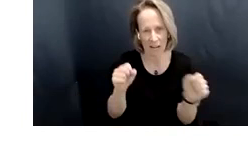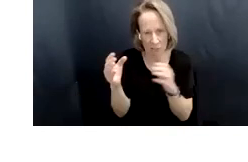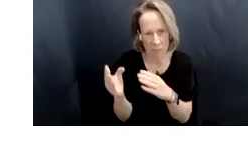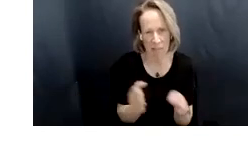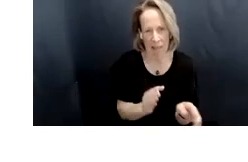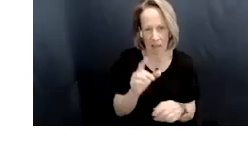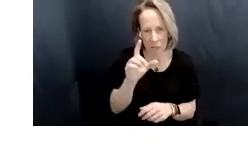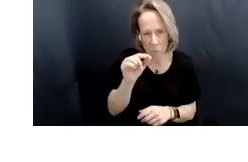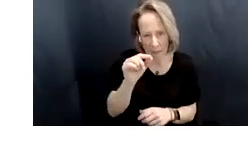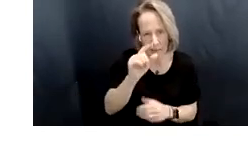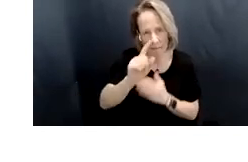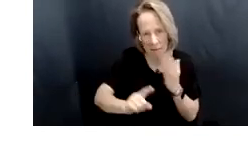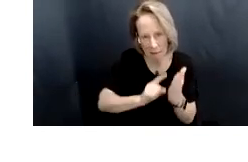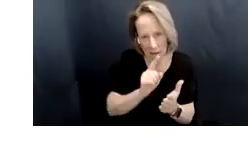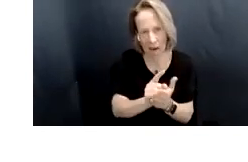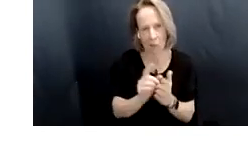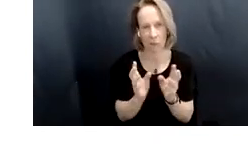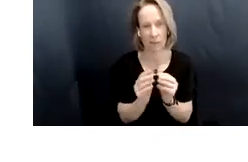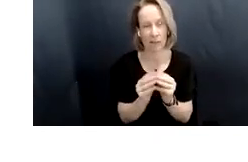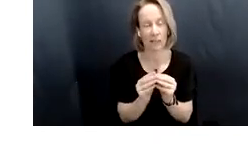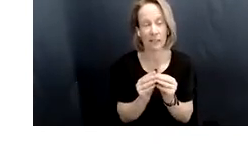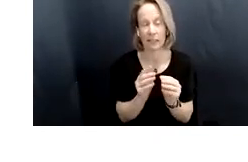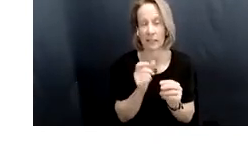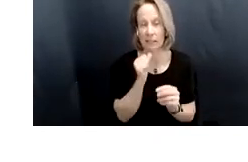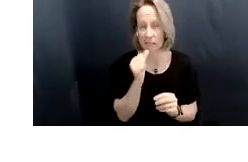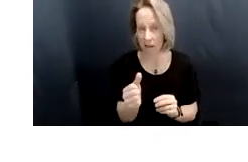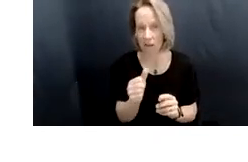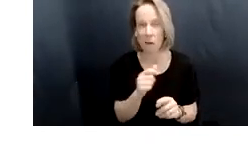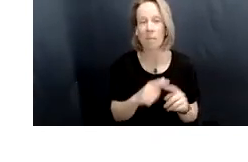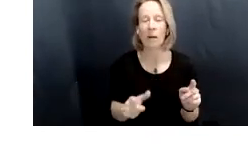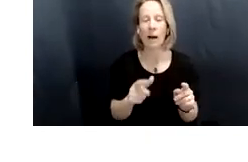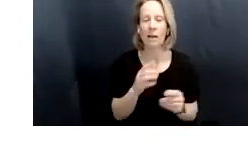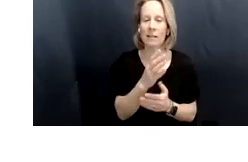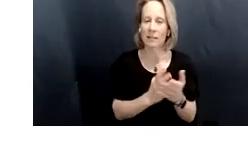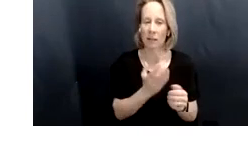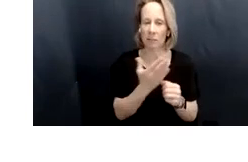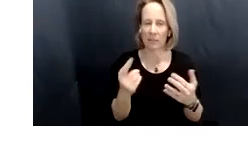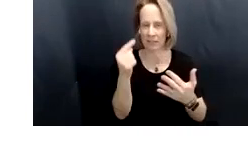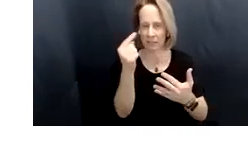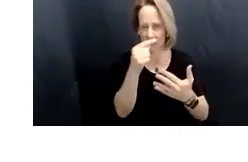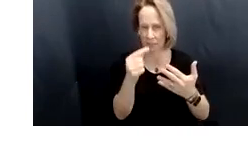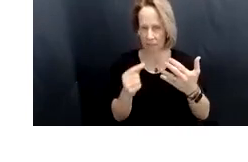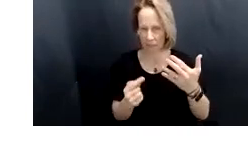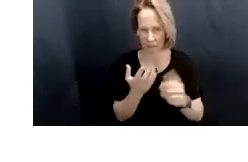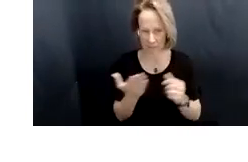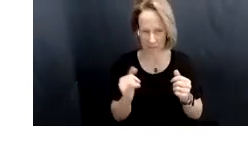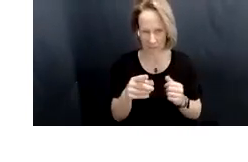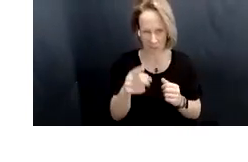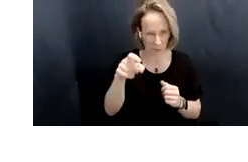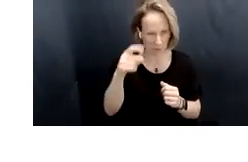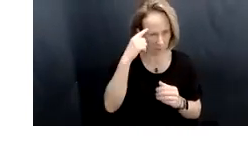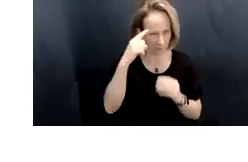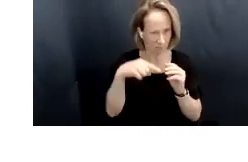over some of the important facets that we should continue to emphasize and revise with our survivors.